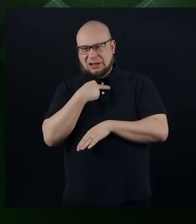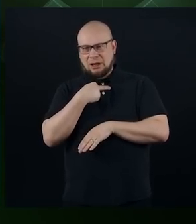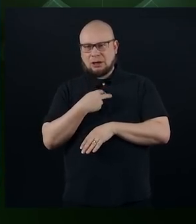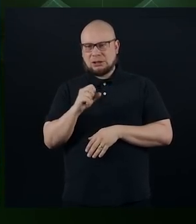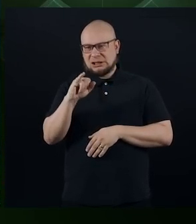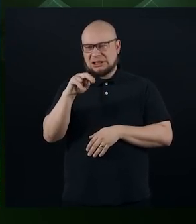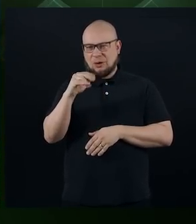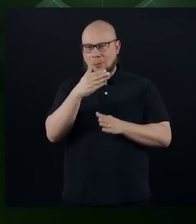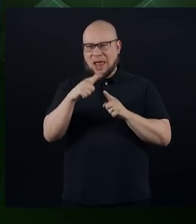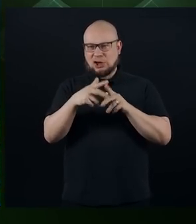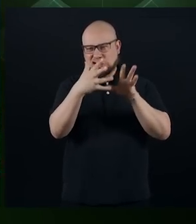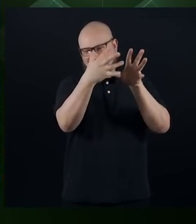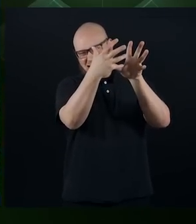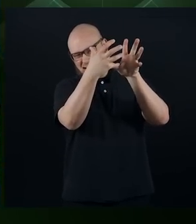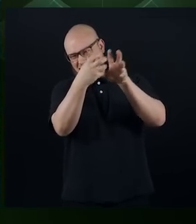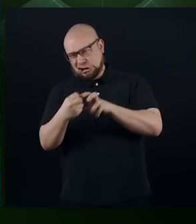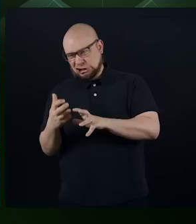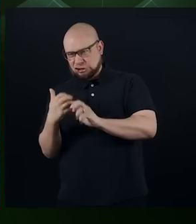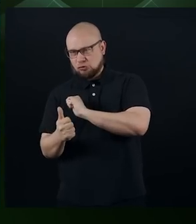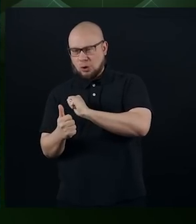this Siren Citadel.